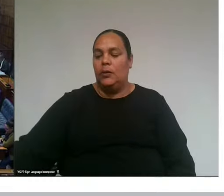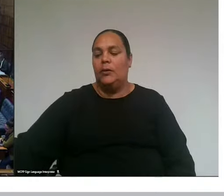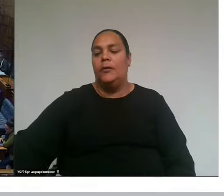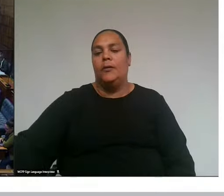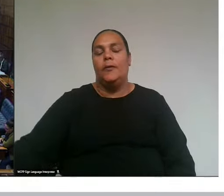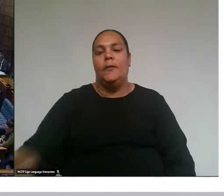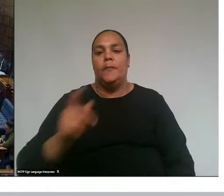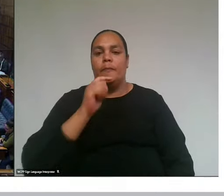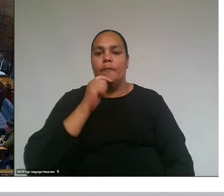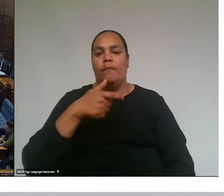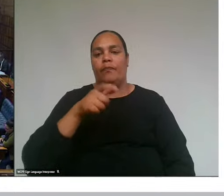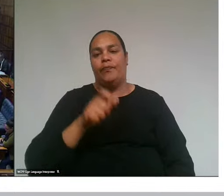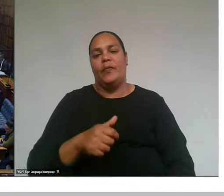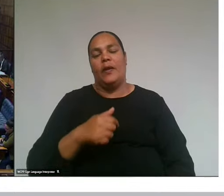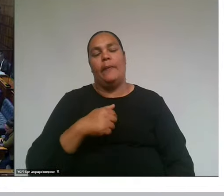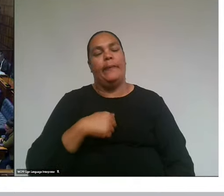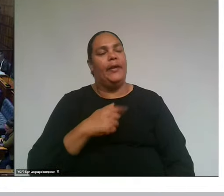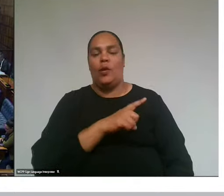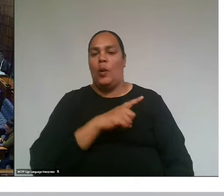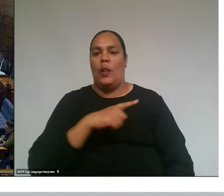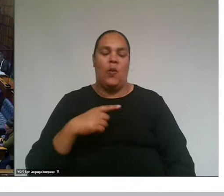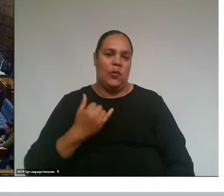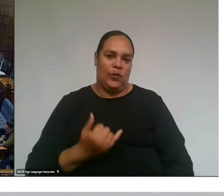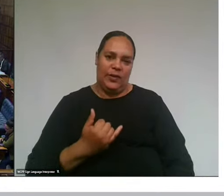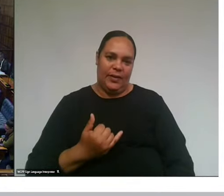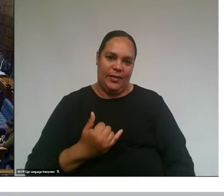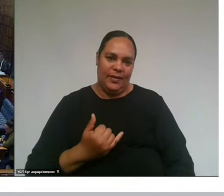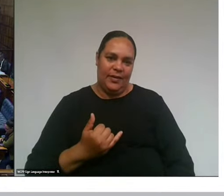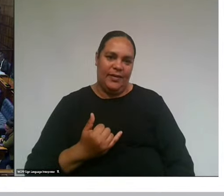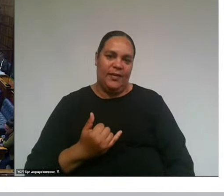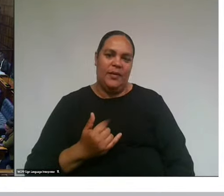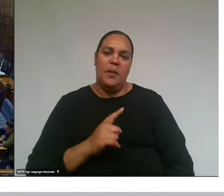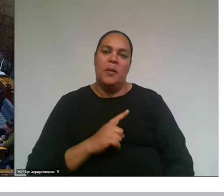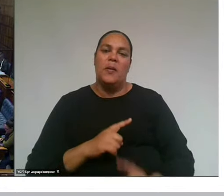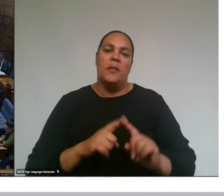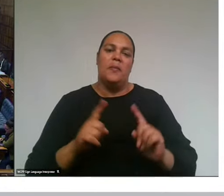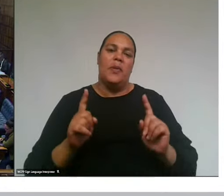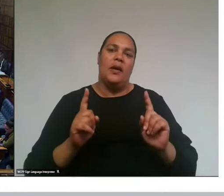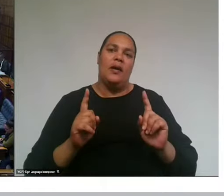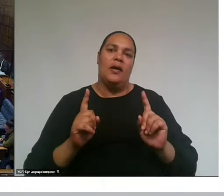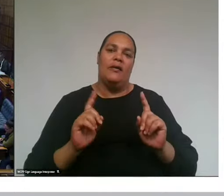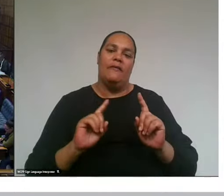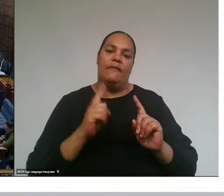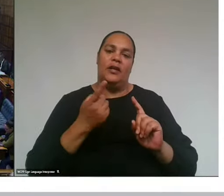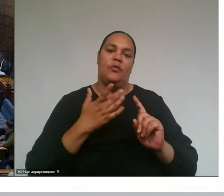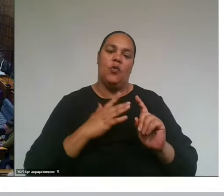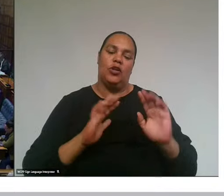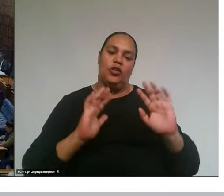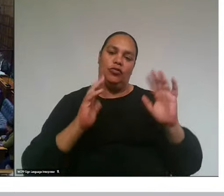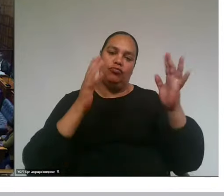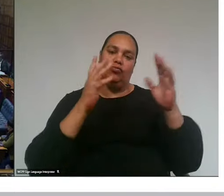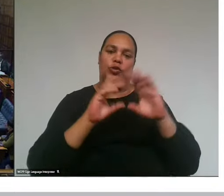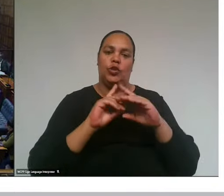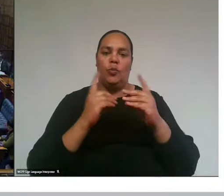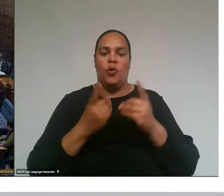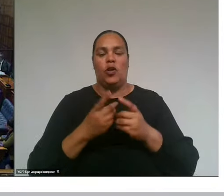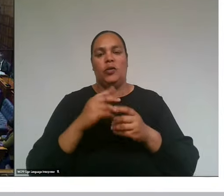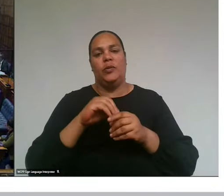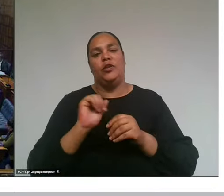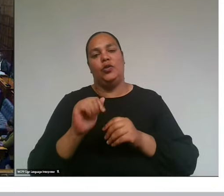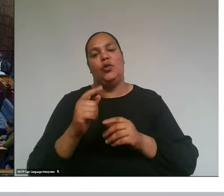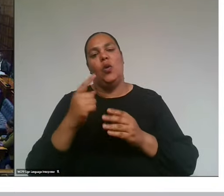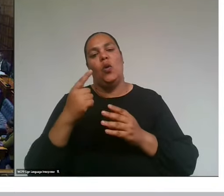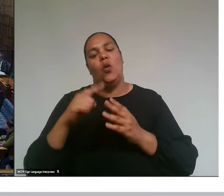as my hide today uh but just uh firstly I would like to congratulate the department in terms of their